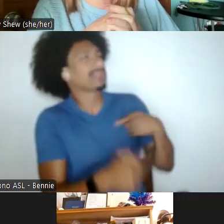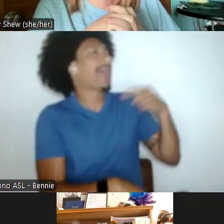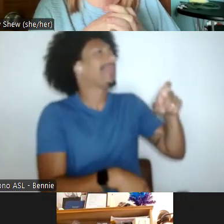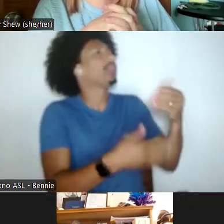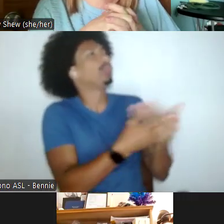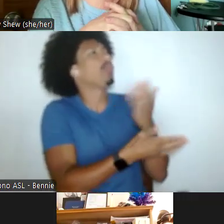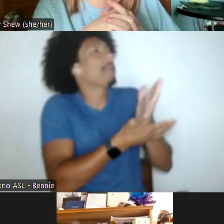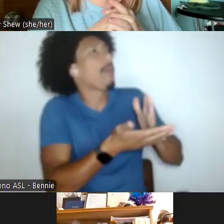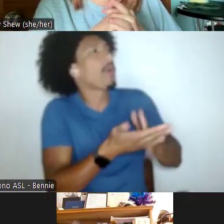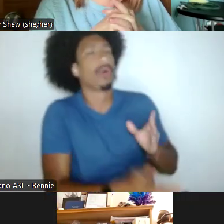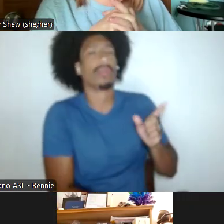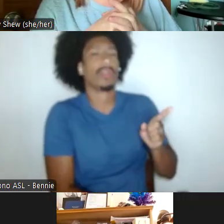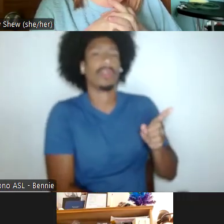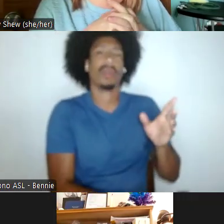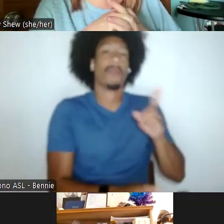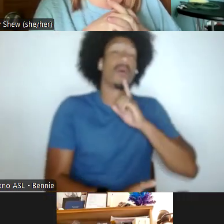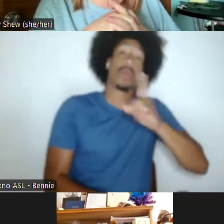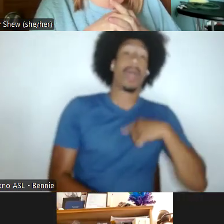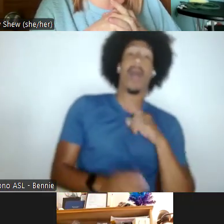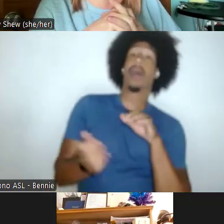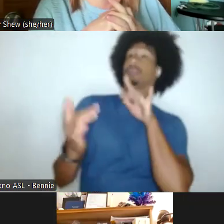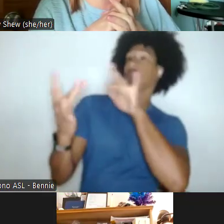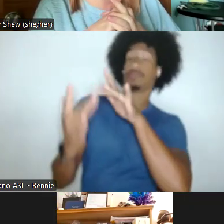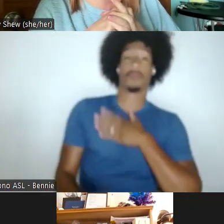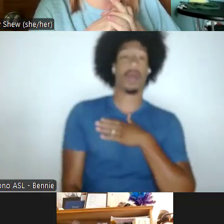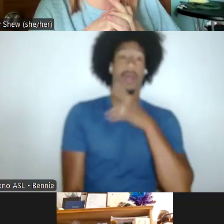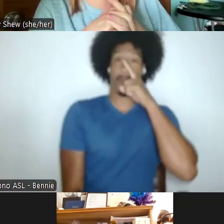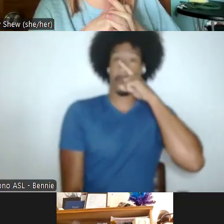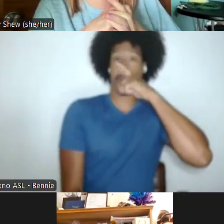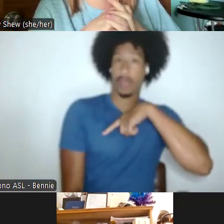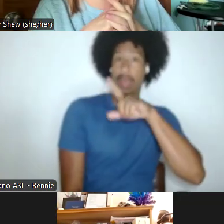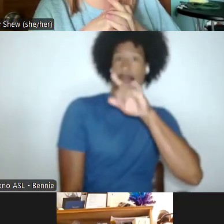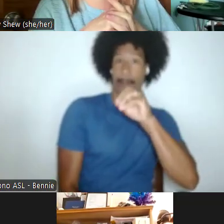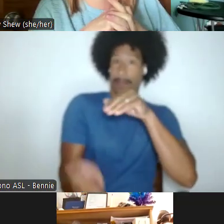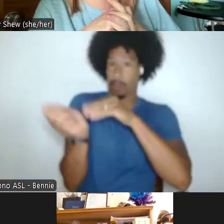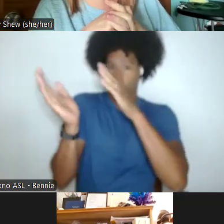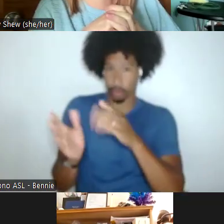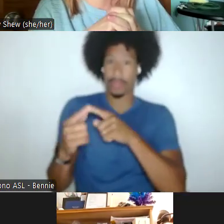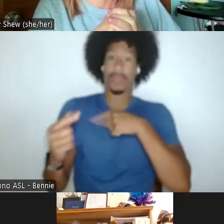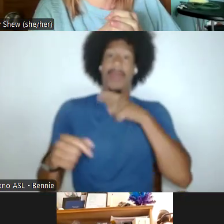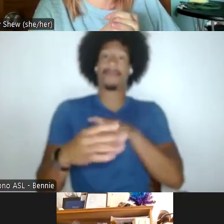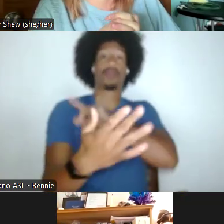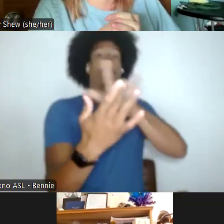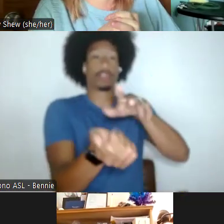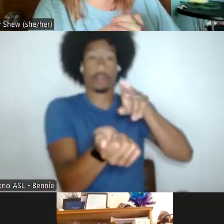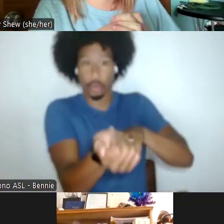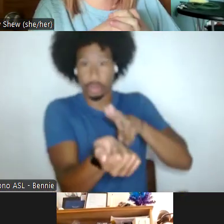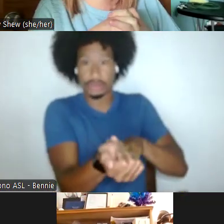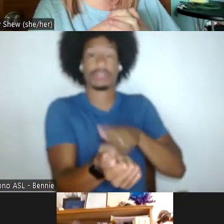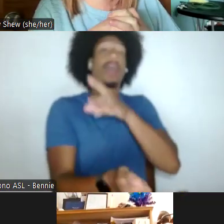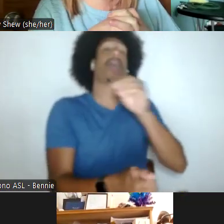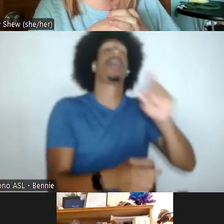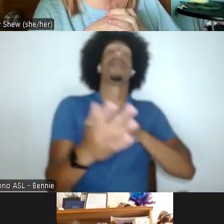tell my prosthetist that, and then I have to contact the nurse in my surgeon's office. Now, I got my surgery 11 years ago. I contact the nurse in